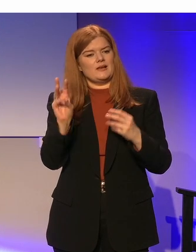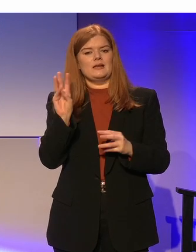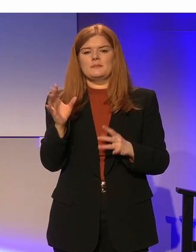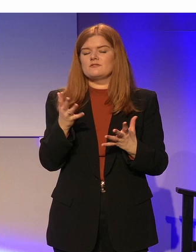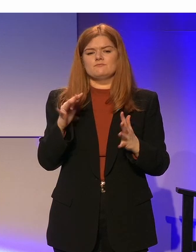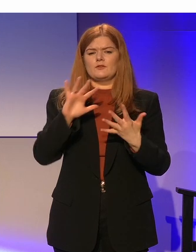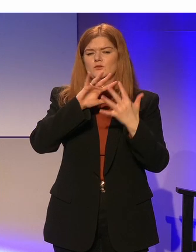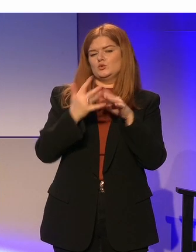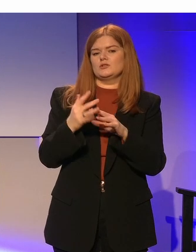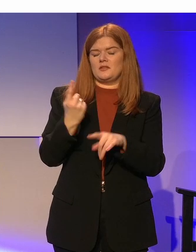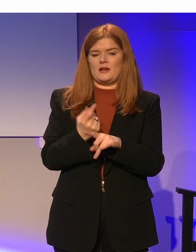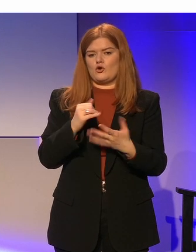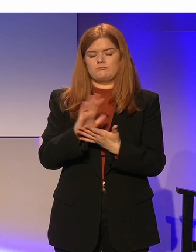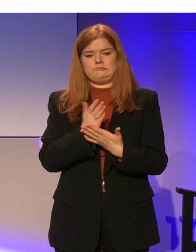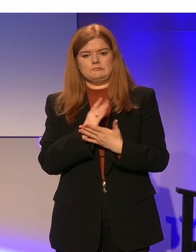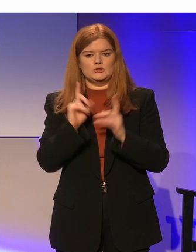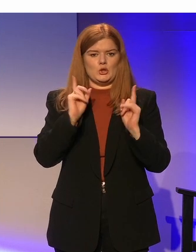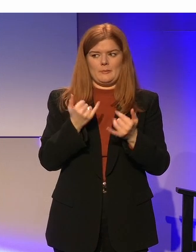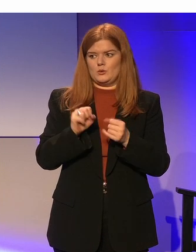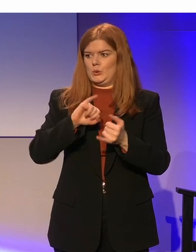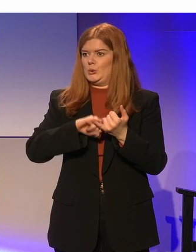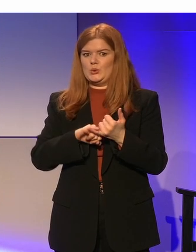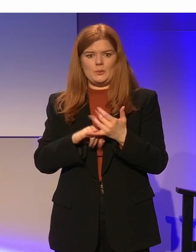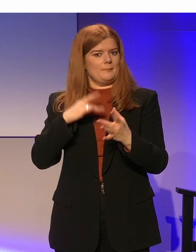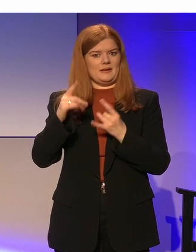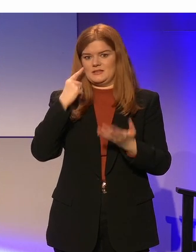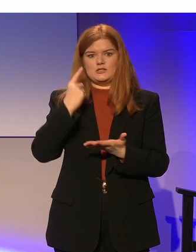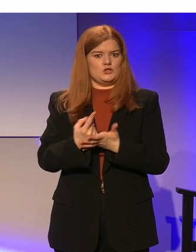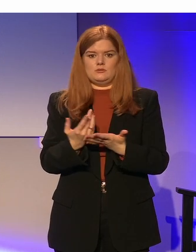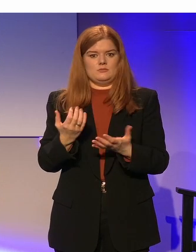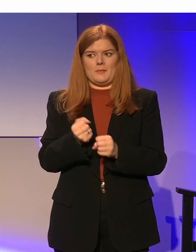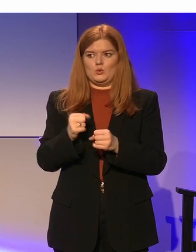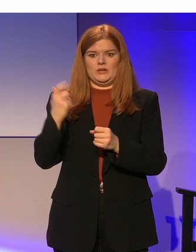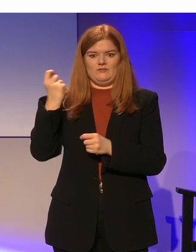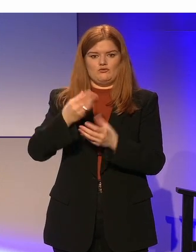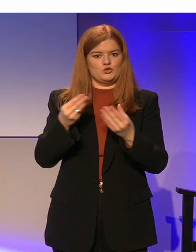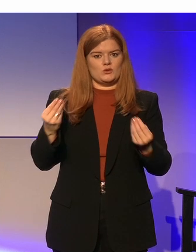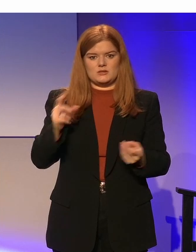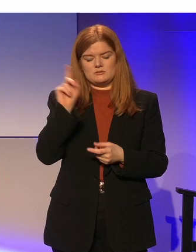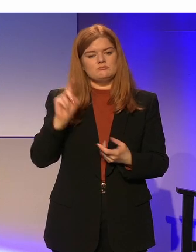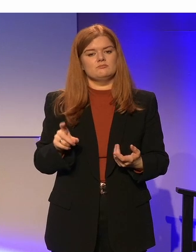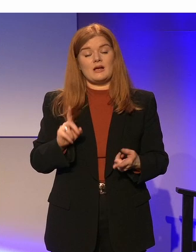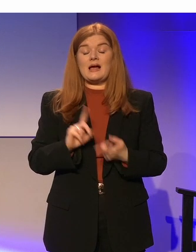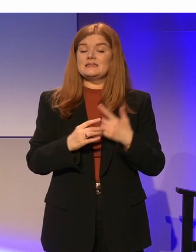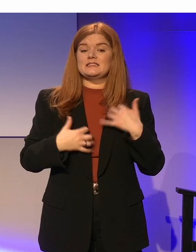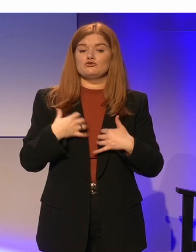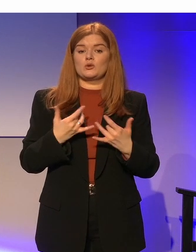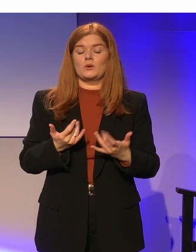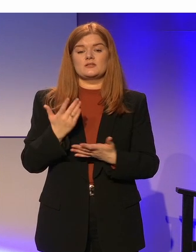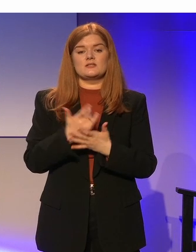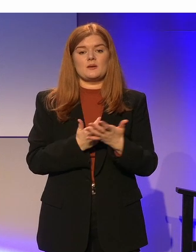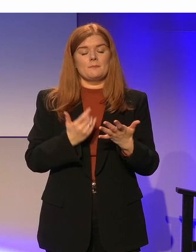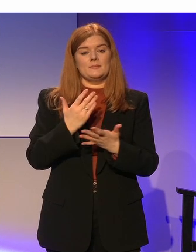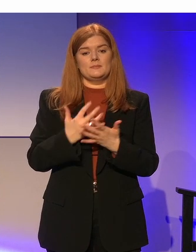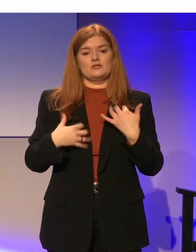just a little bit of confusion and uncertainty around who actually makes decisions about resources. And interestingly, in some